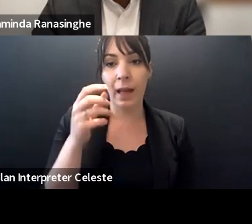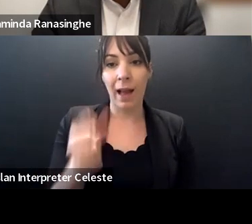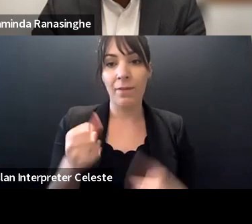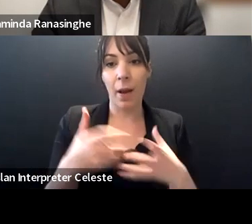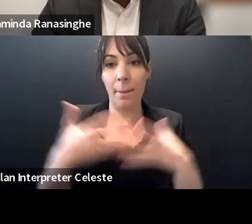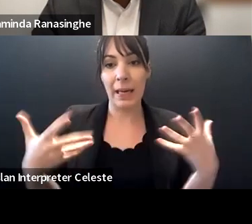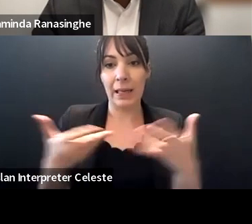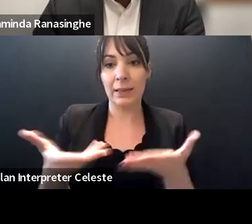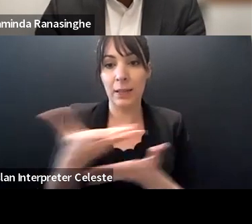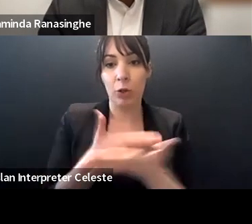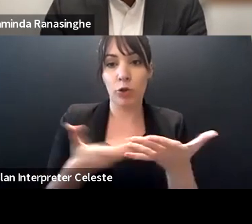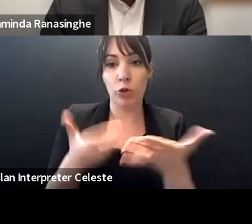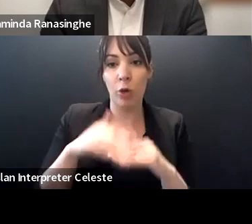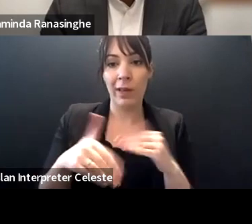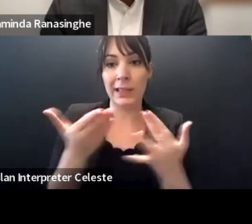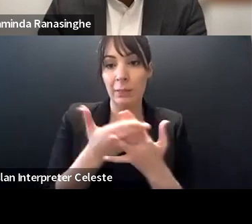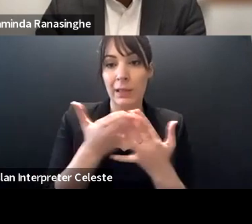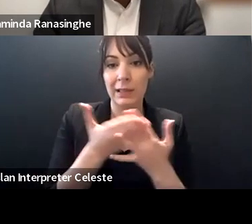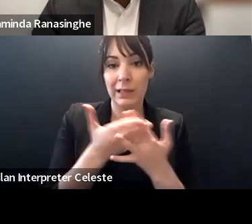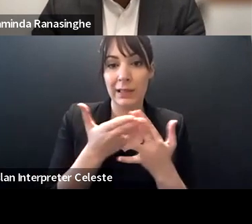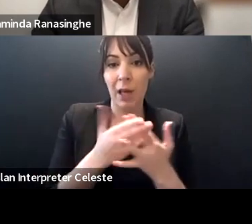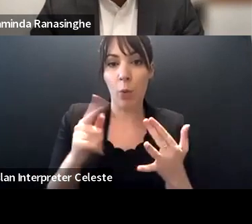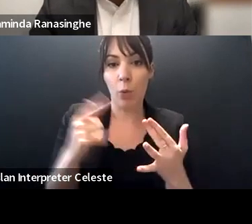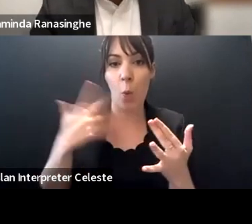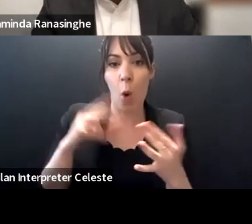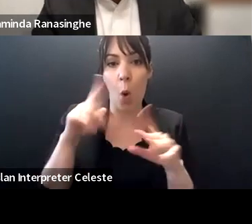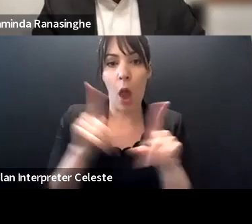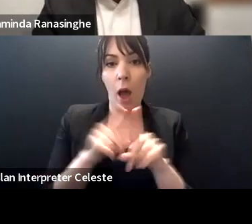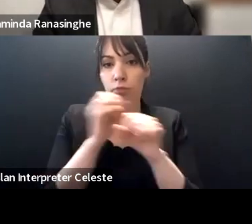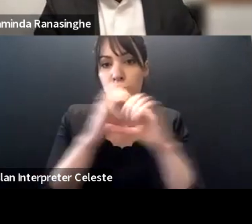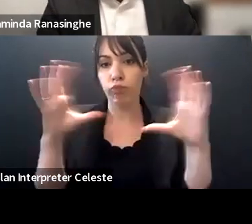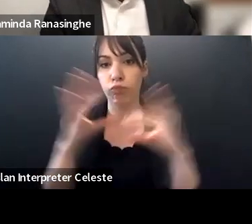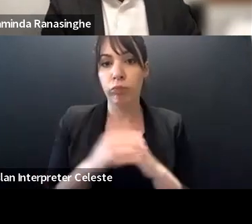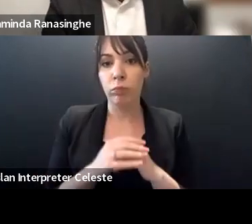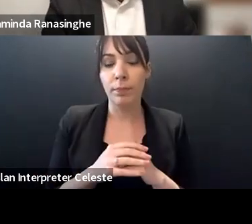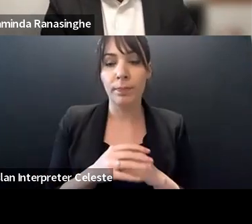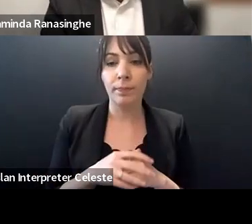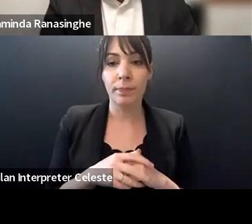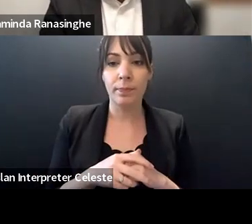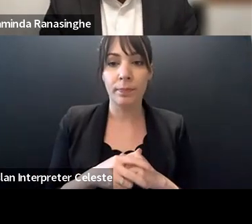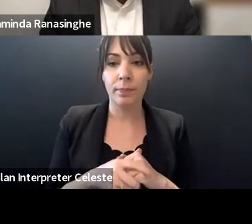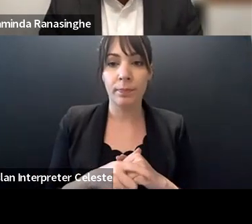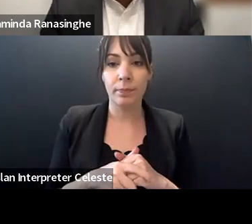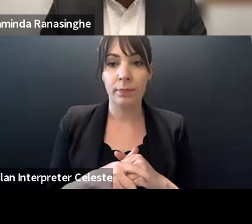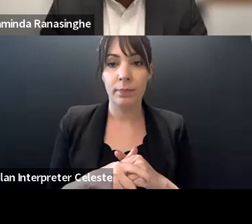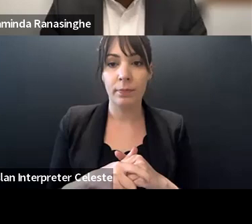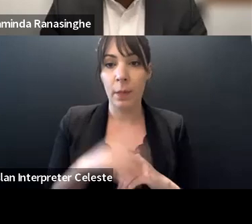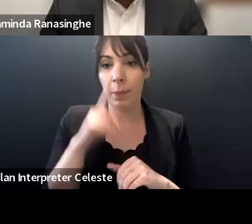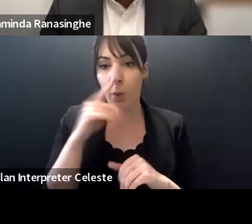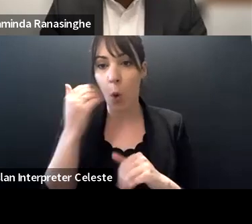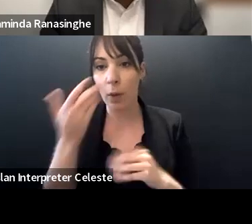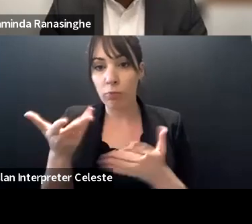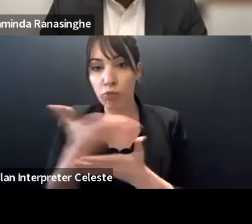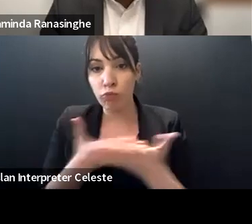that accessibility to be. You know, I often hear, and I've heard this for many, many years, you know, and you'll hear from the different sides of, does it sit with teaching and